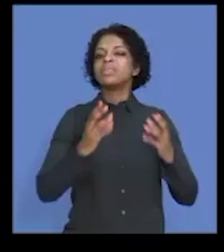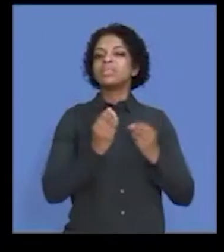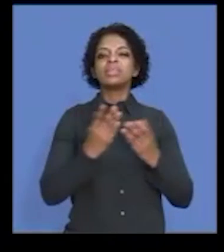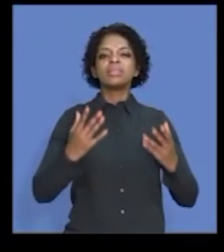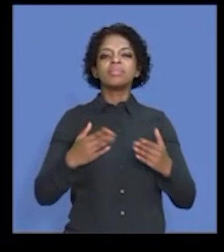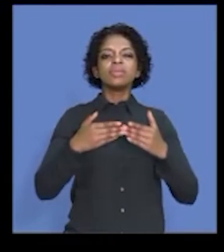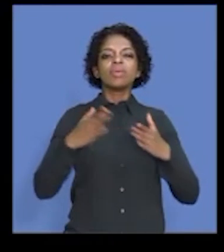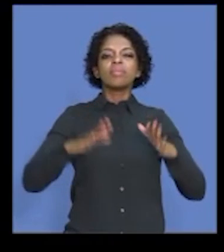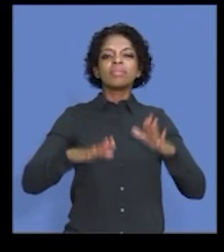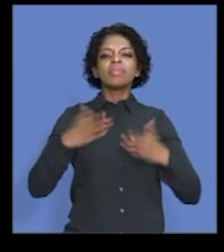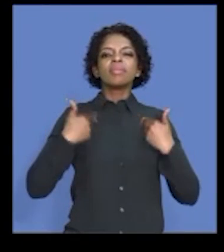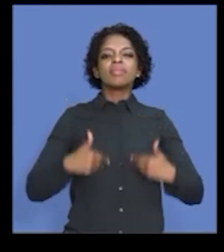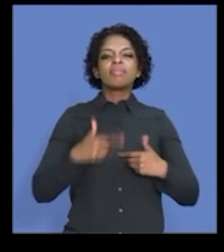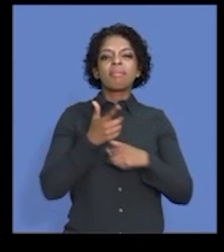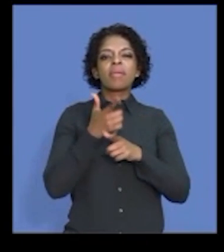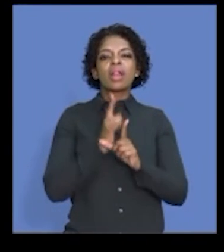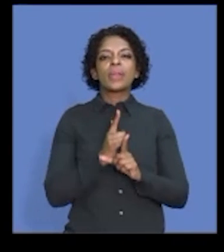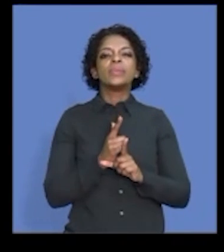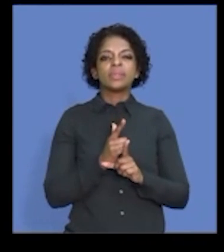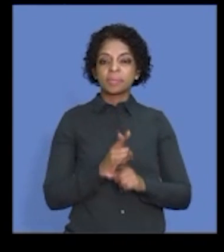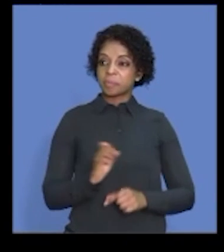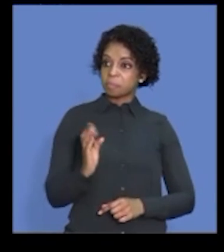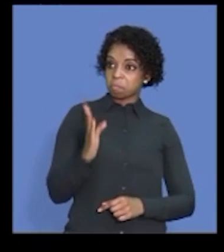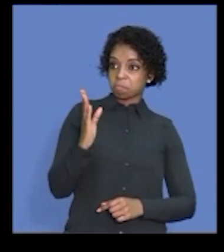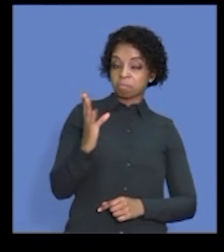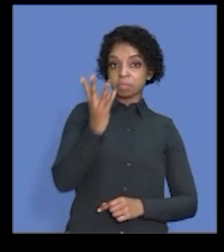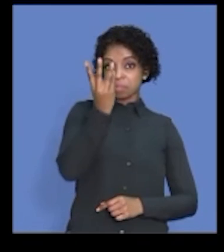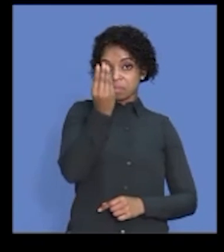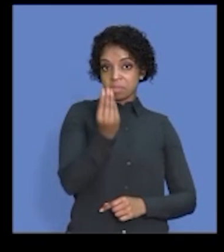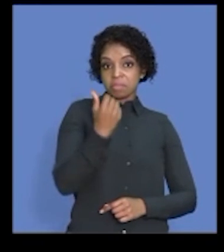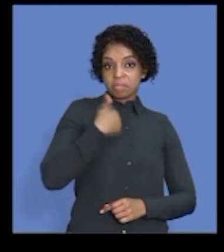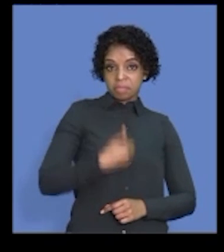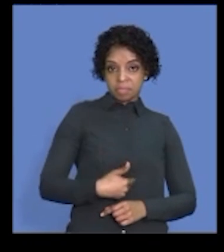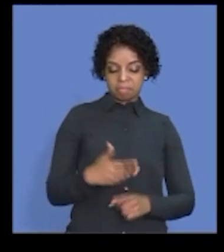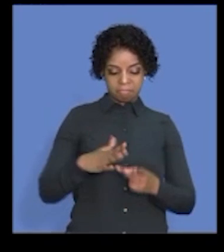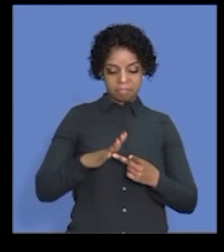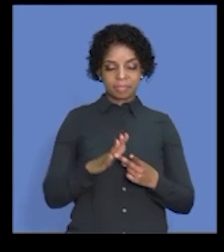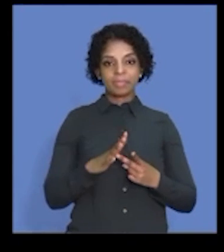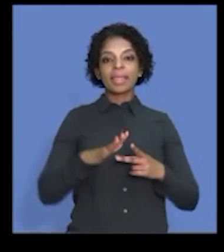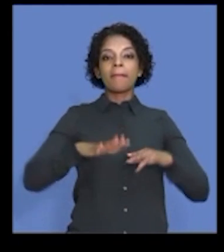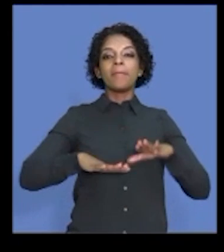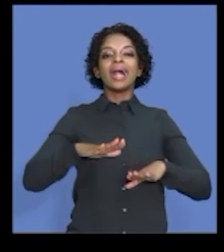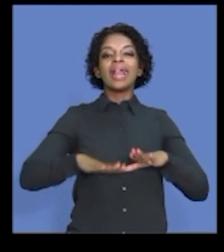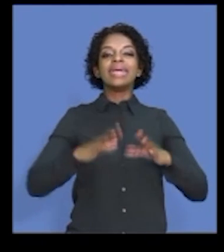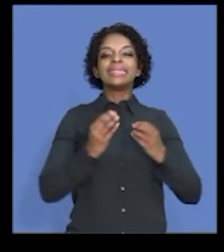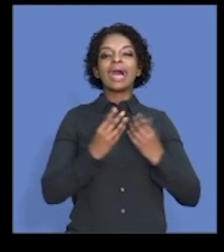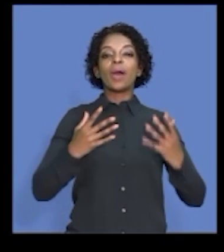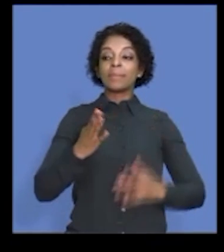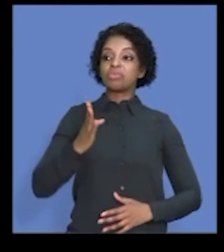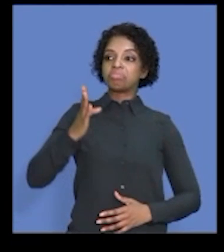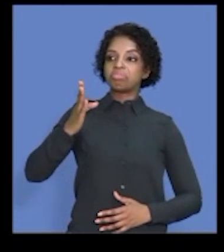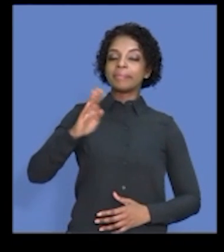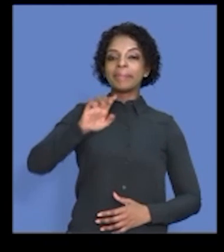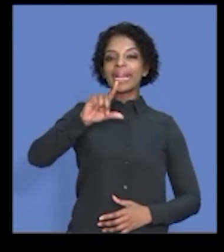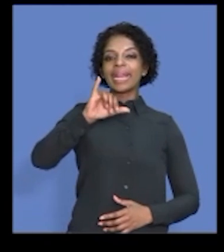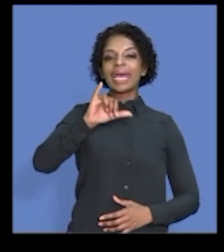goes. There's my loan account. There's my balance. It's a liability, obviously, with a credit balance of